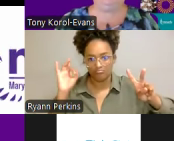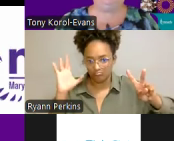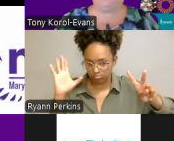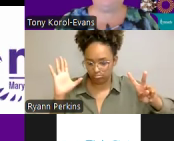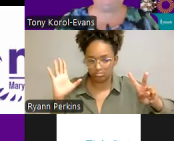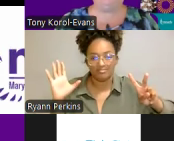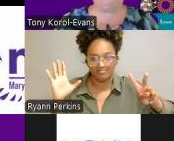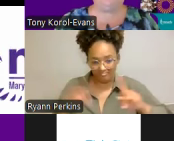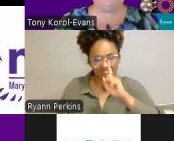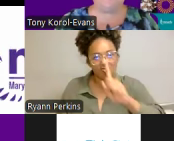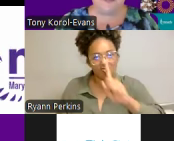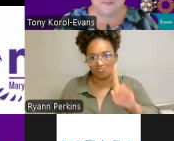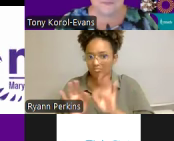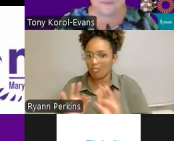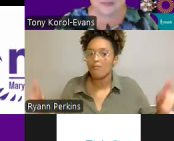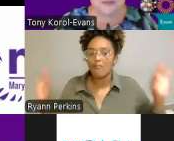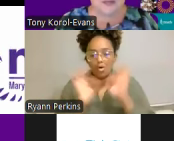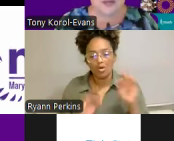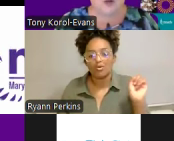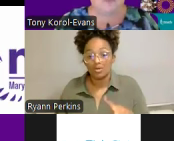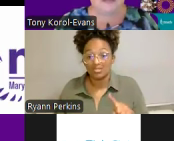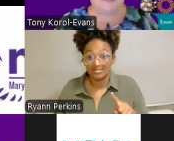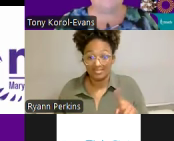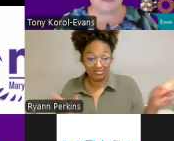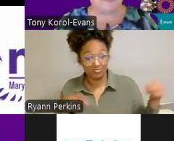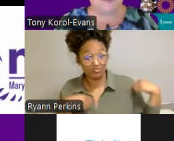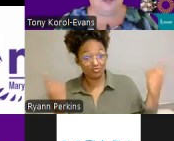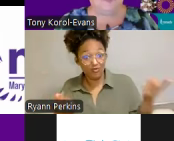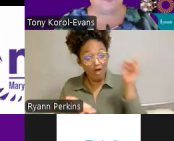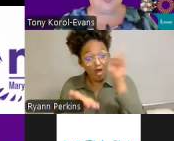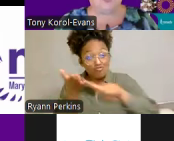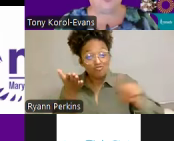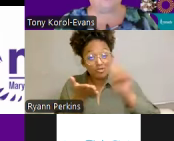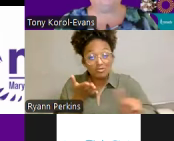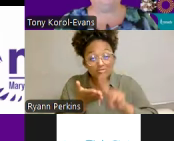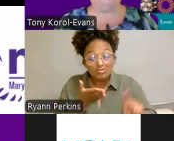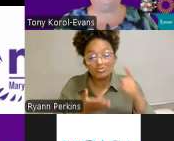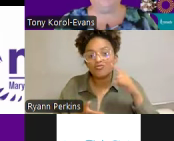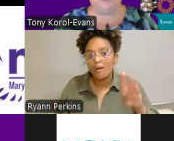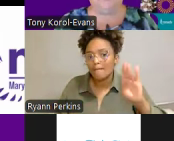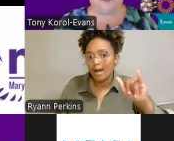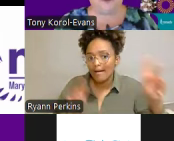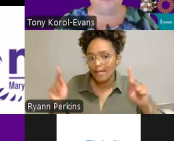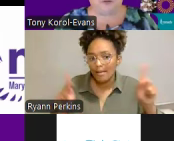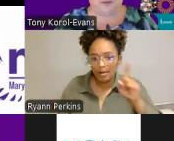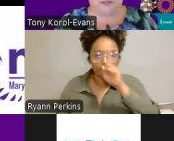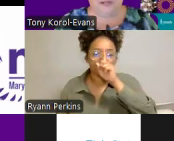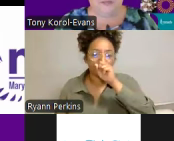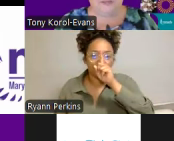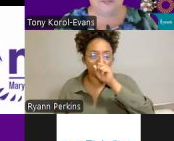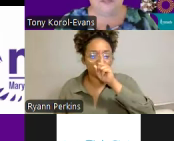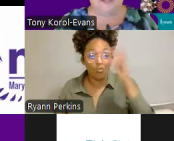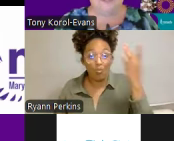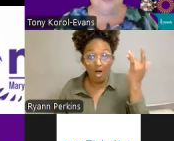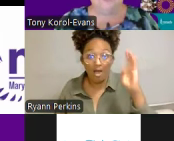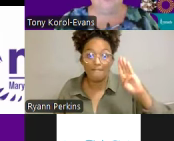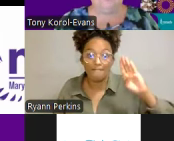Nobody has bothered to research it because bisexuals are really very